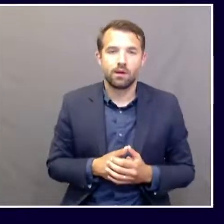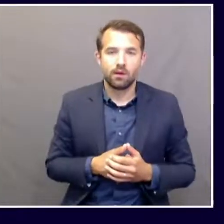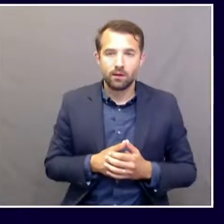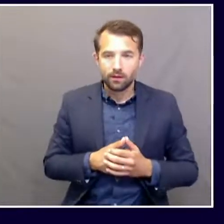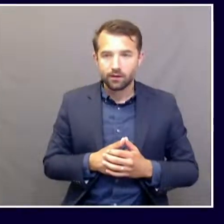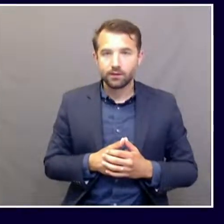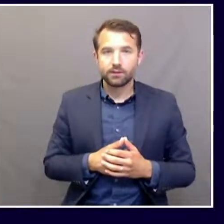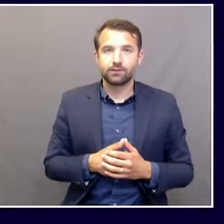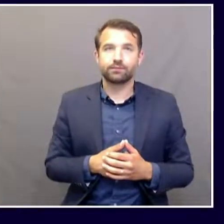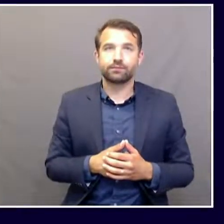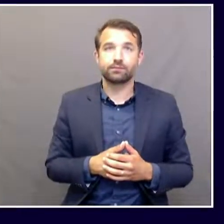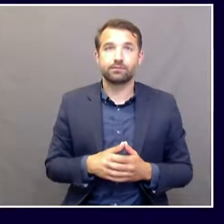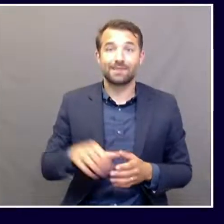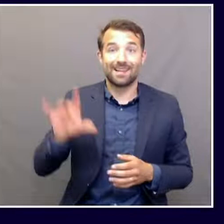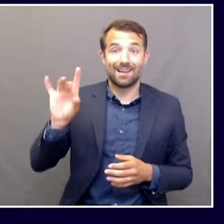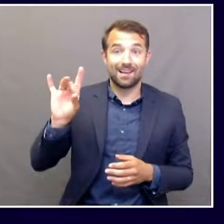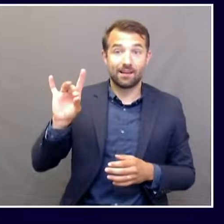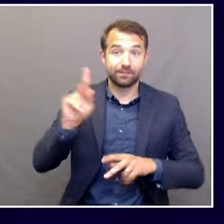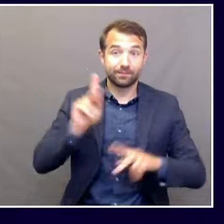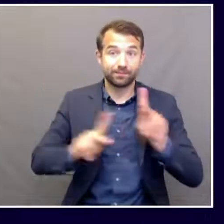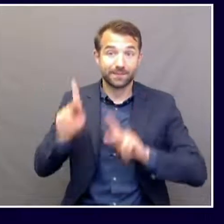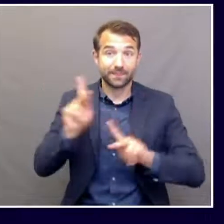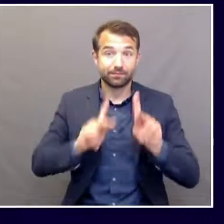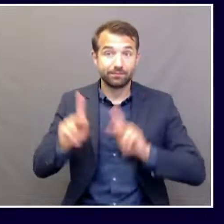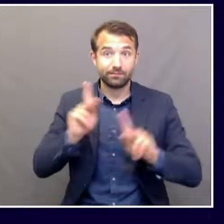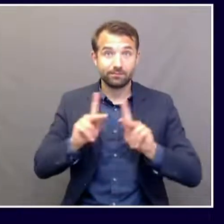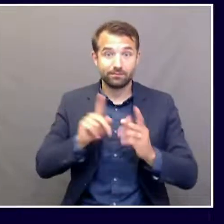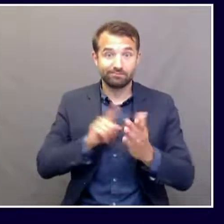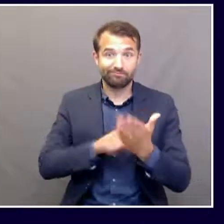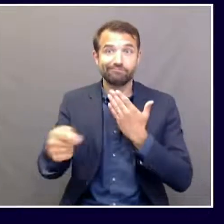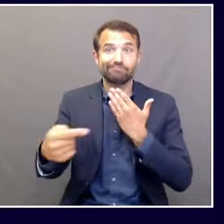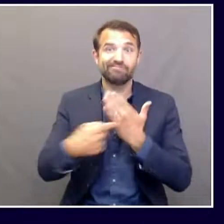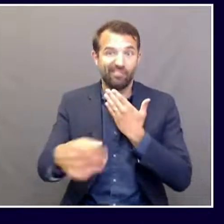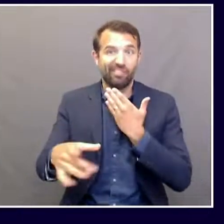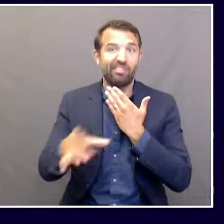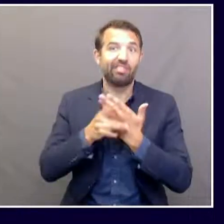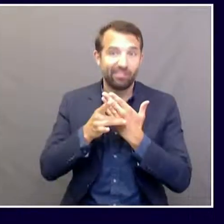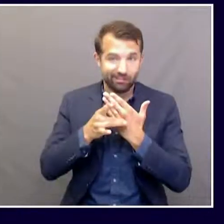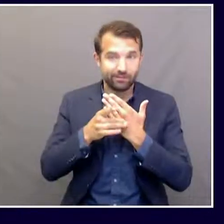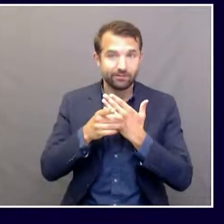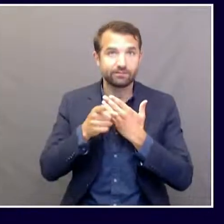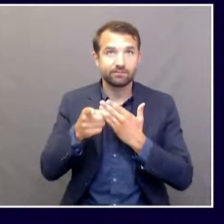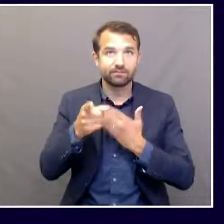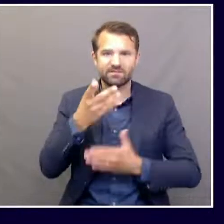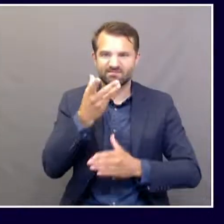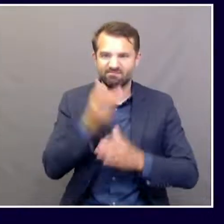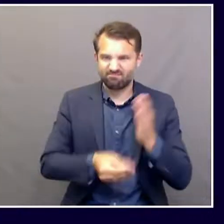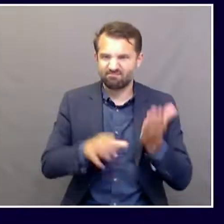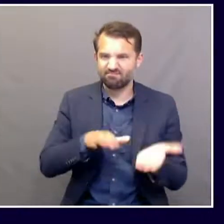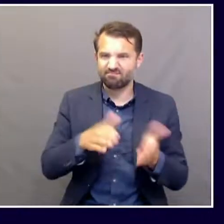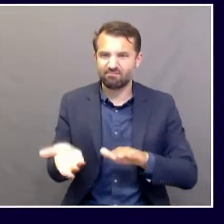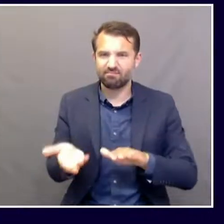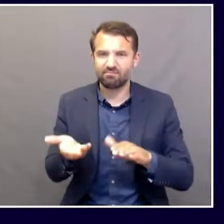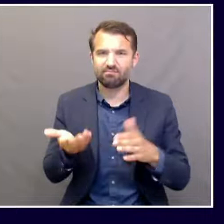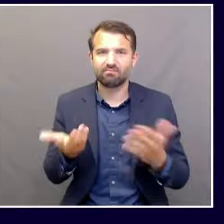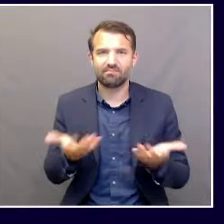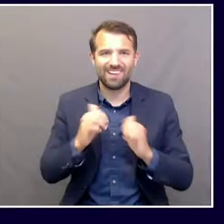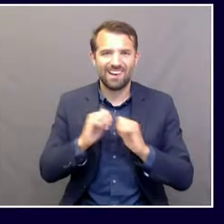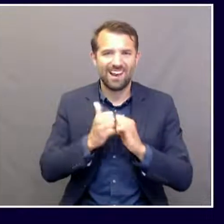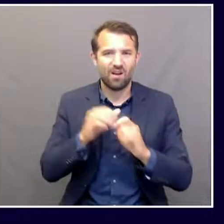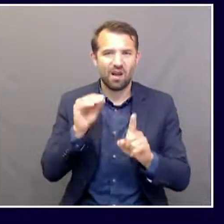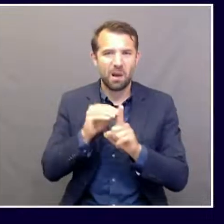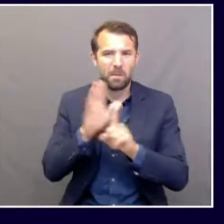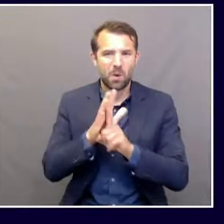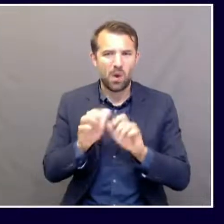fully vaccinated, do you have any information about how they were exposed? I don't